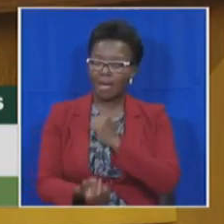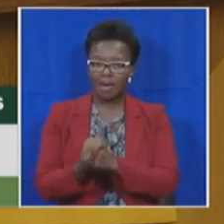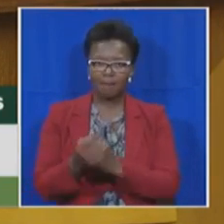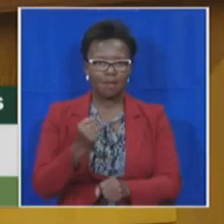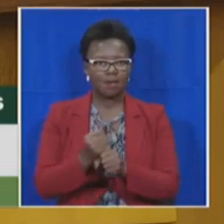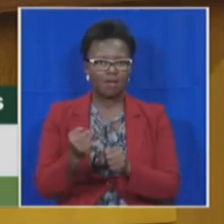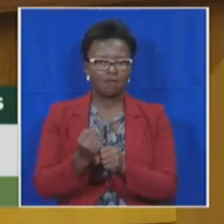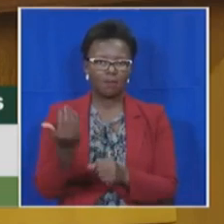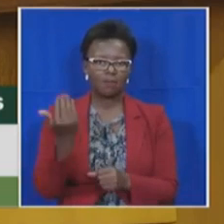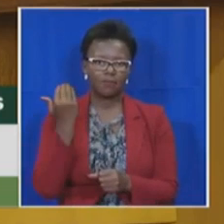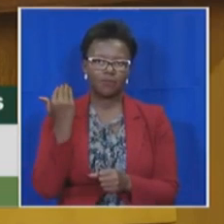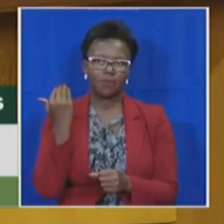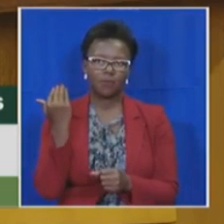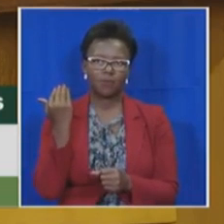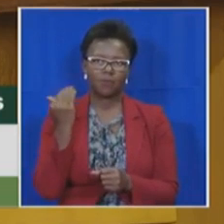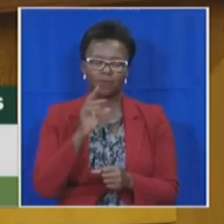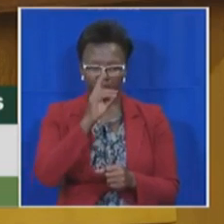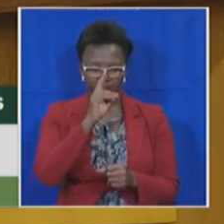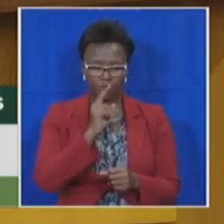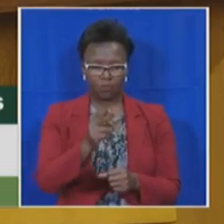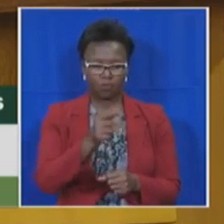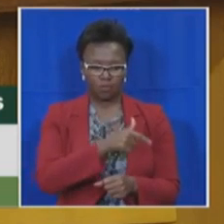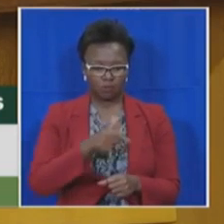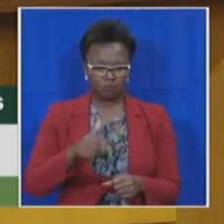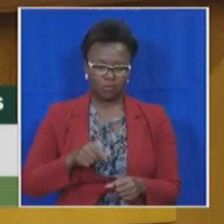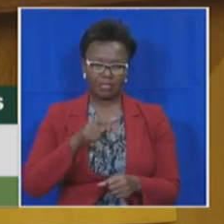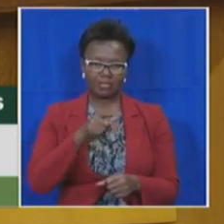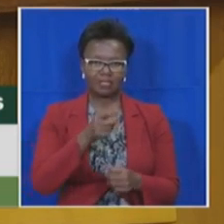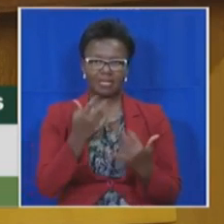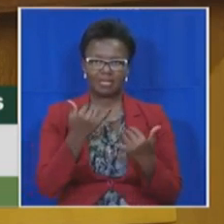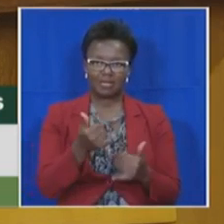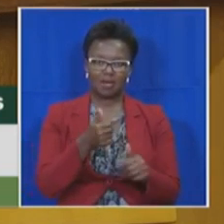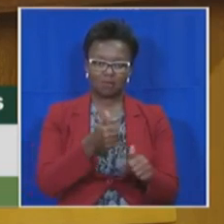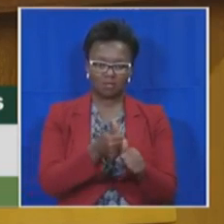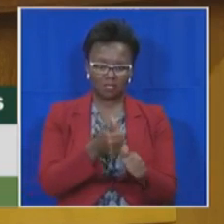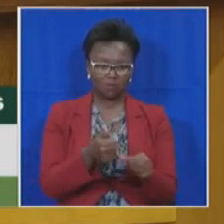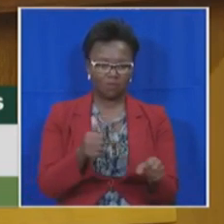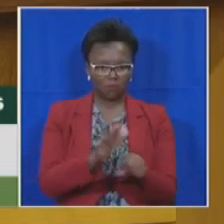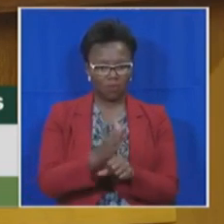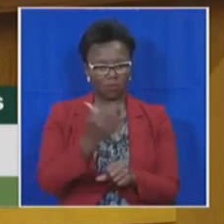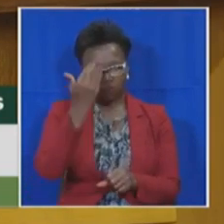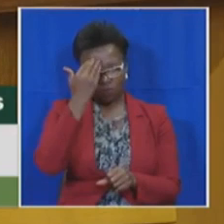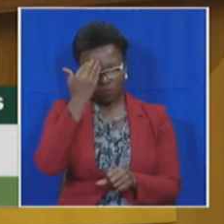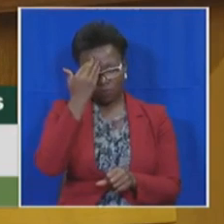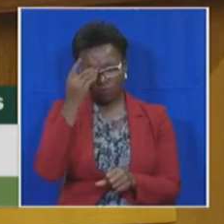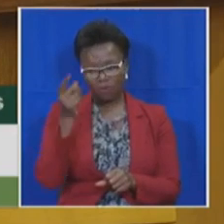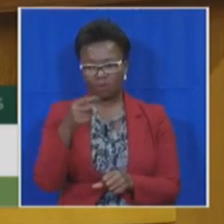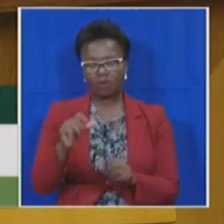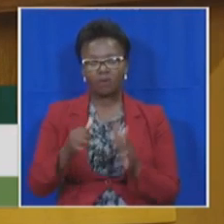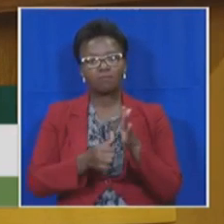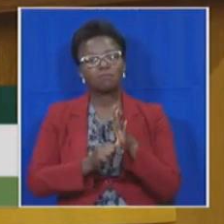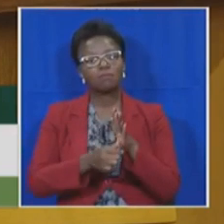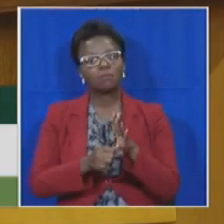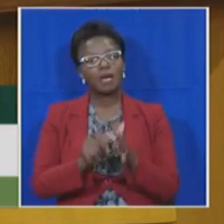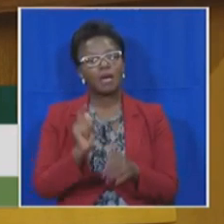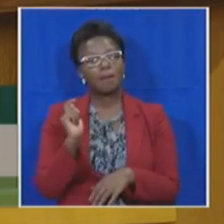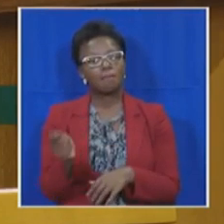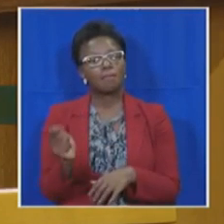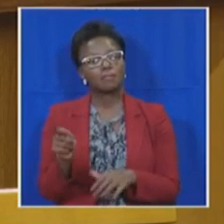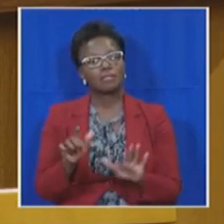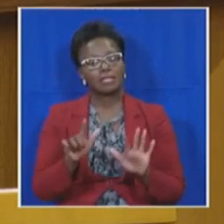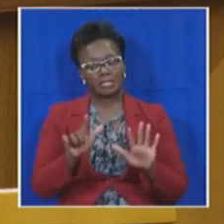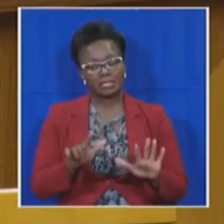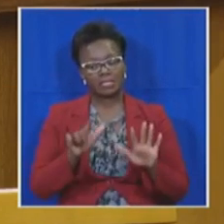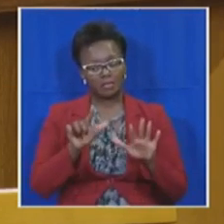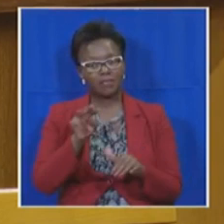proportions. Honourable President, you should therefore be fully aware that plans for the payment of social grants to 17